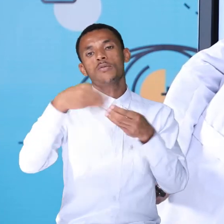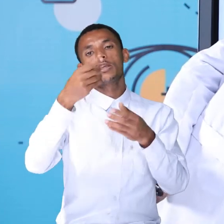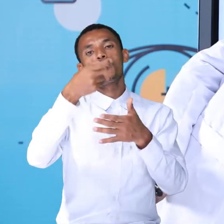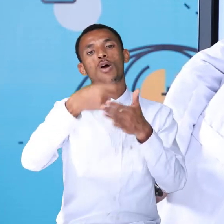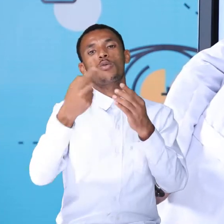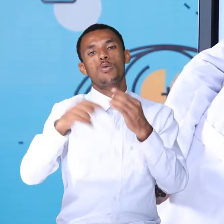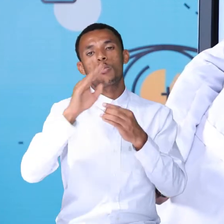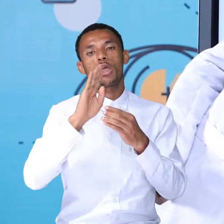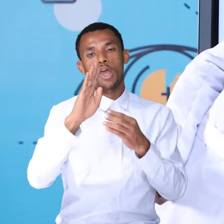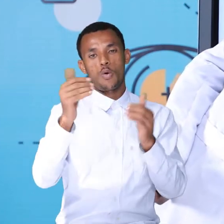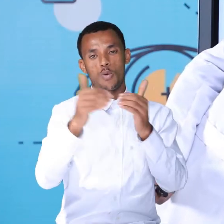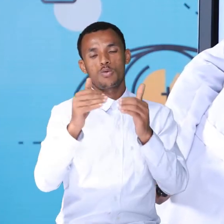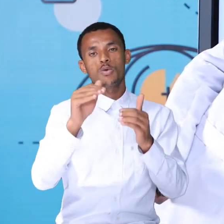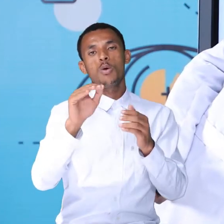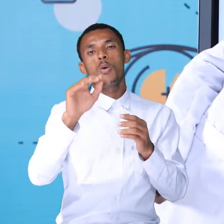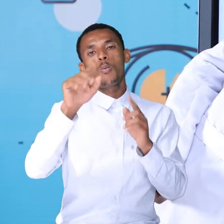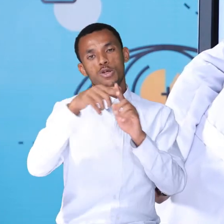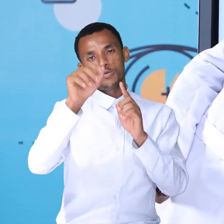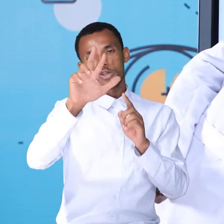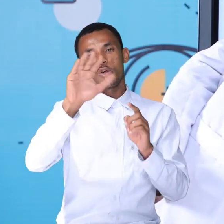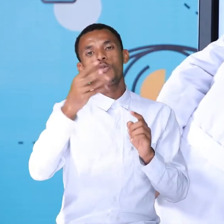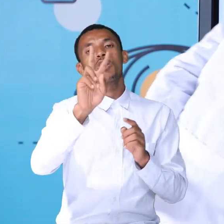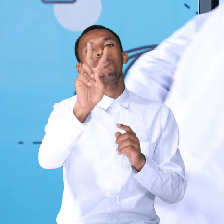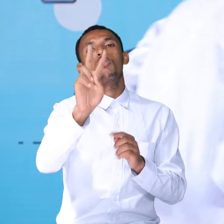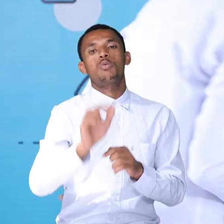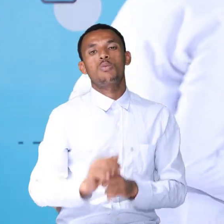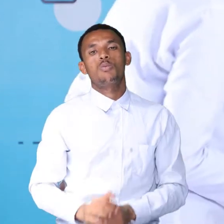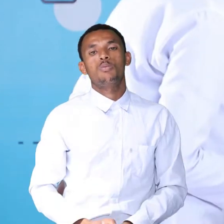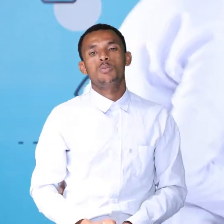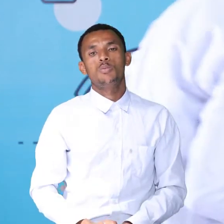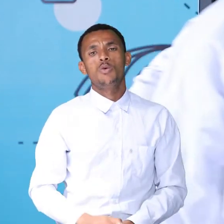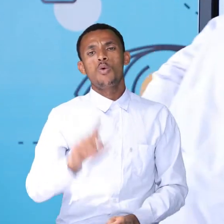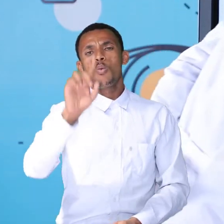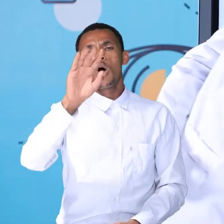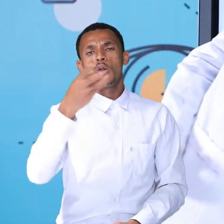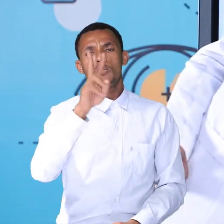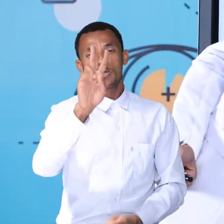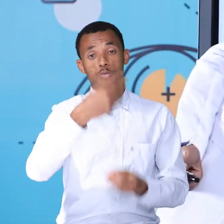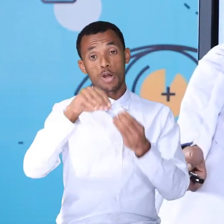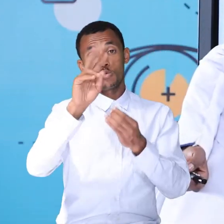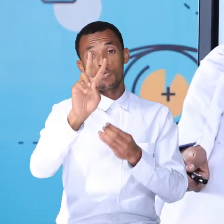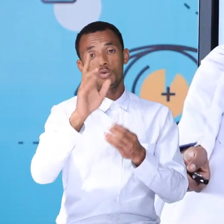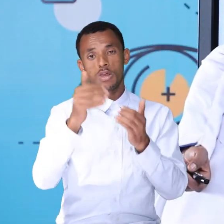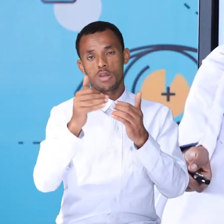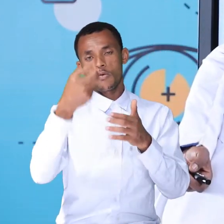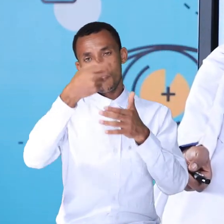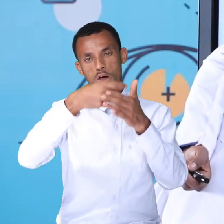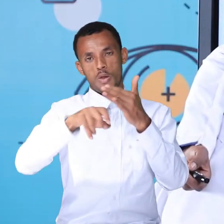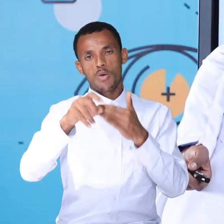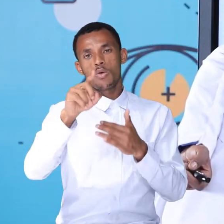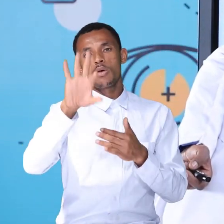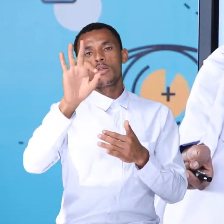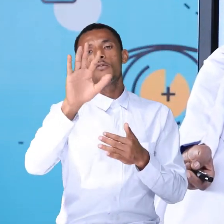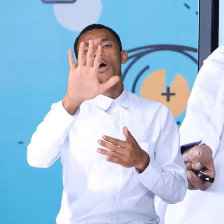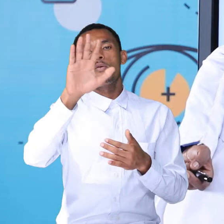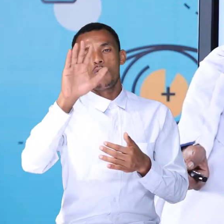to, you have positive 3 over 2 it will be. 1 over 2 plus 2, it gives a value to be equal to 5